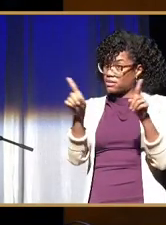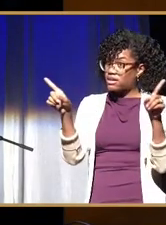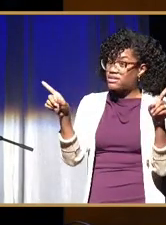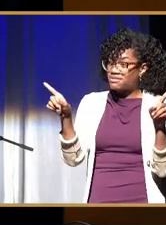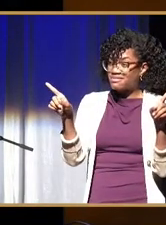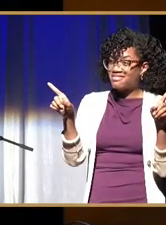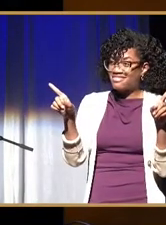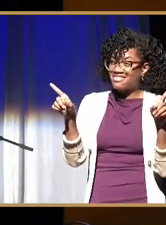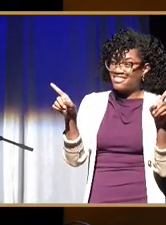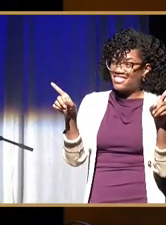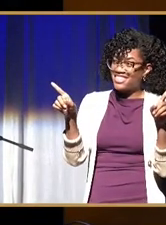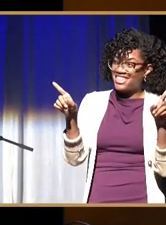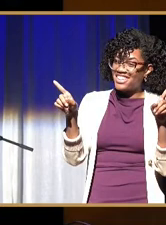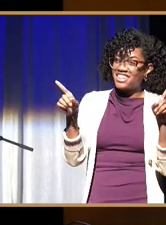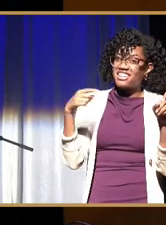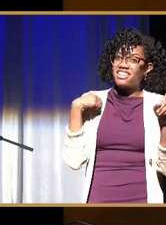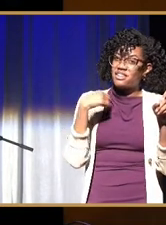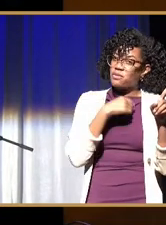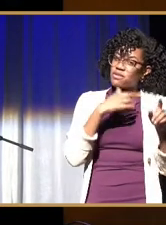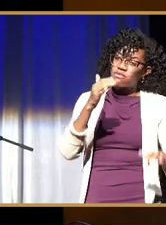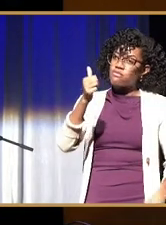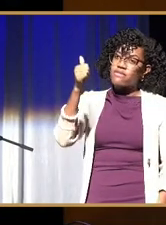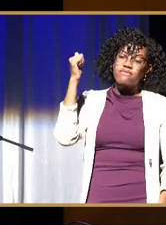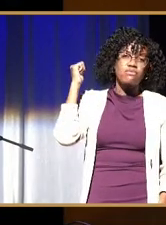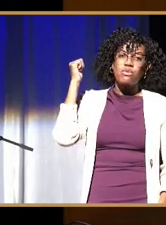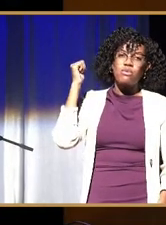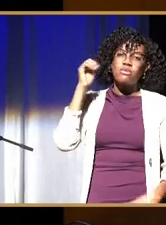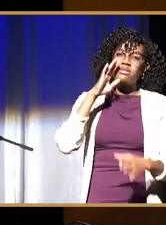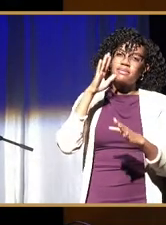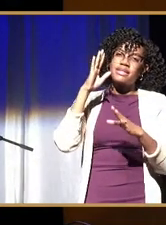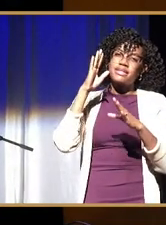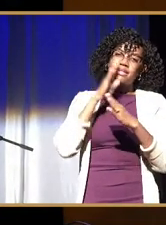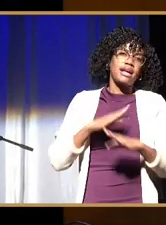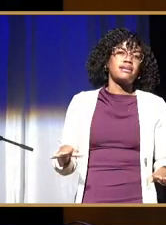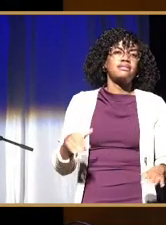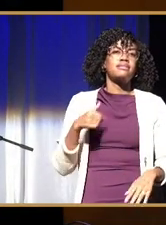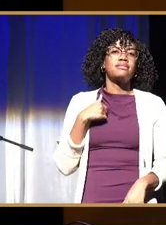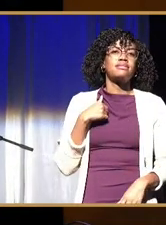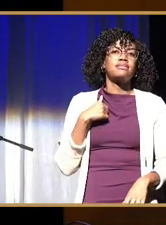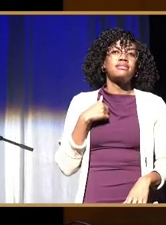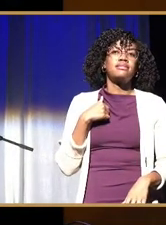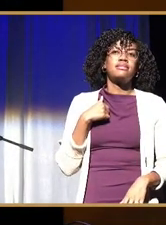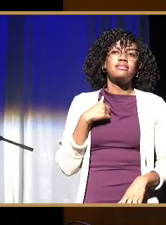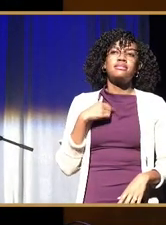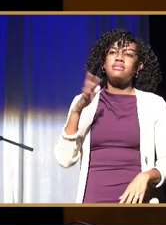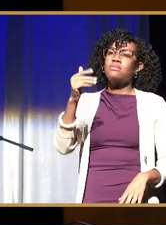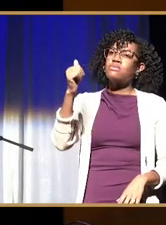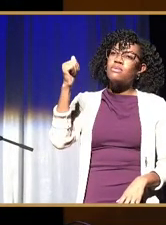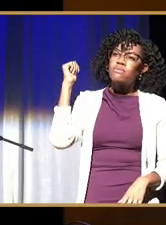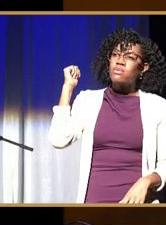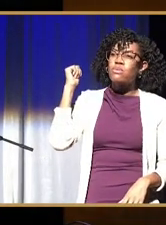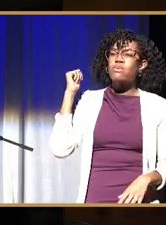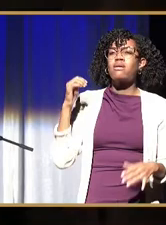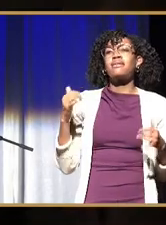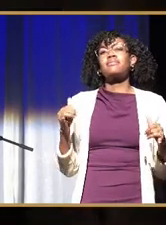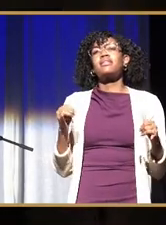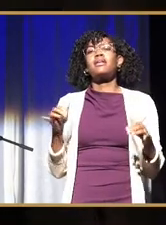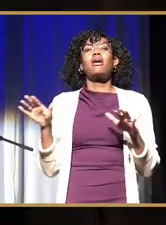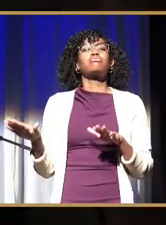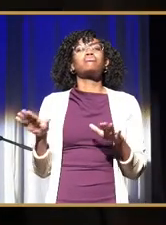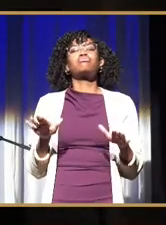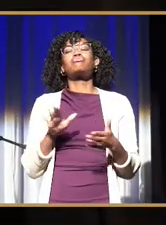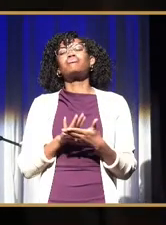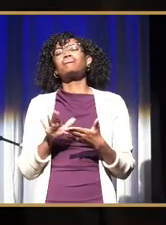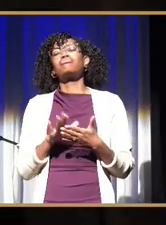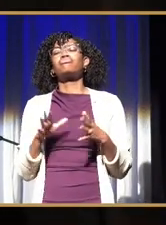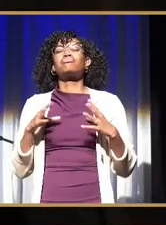But, we refuse to be silent. We refuse to play nice.